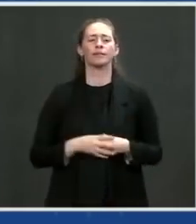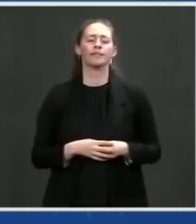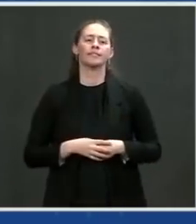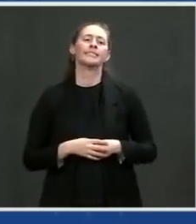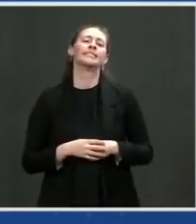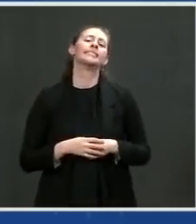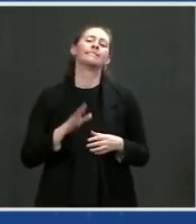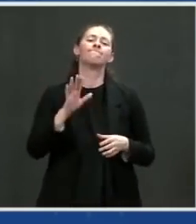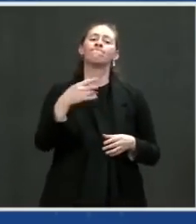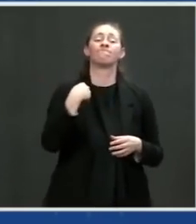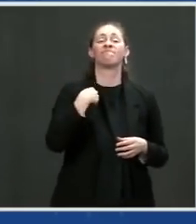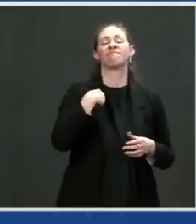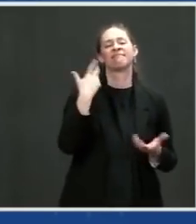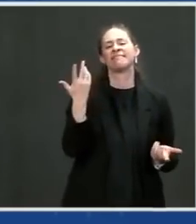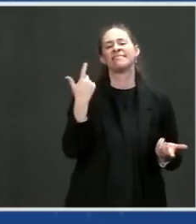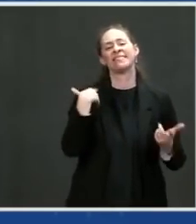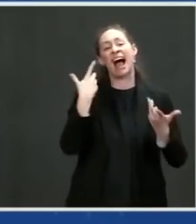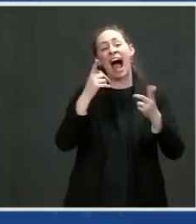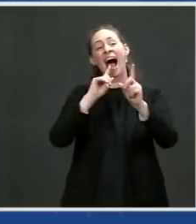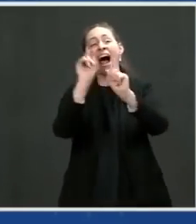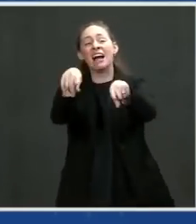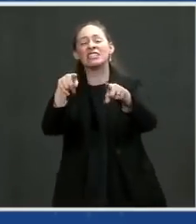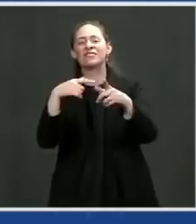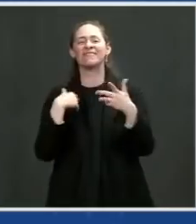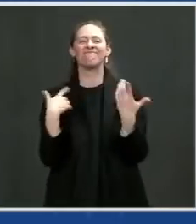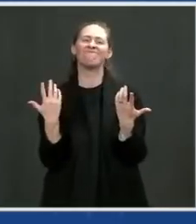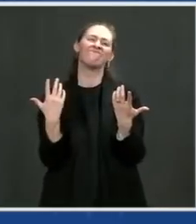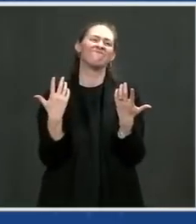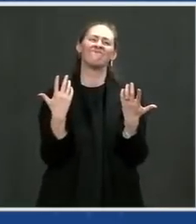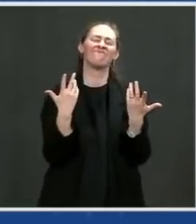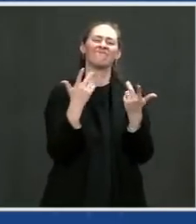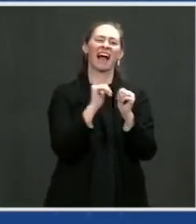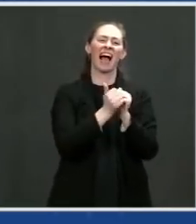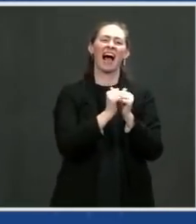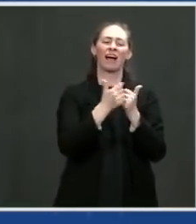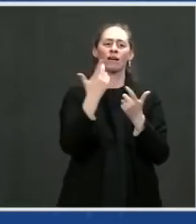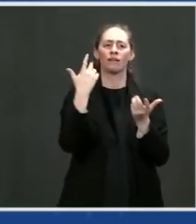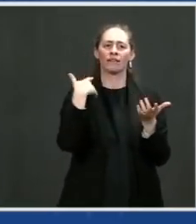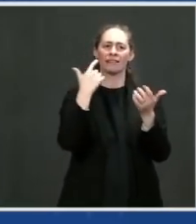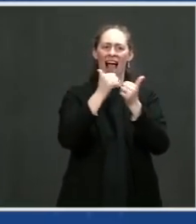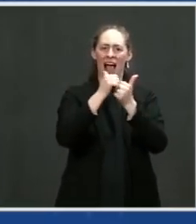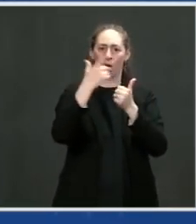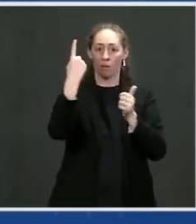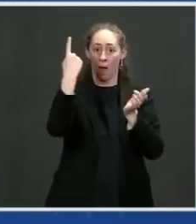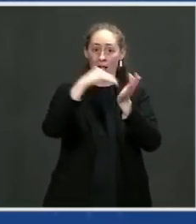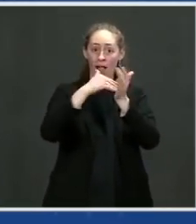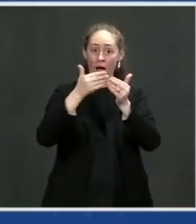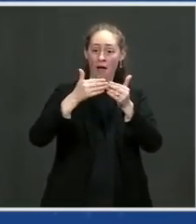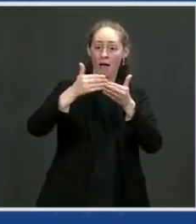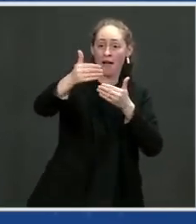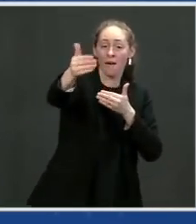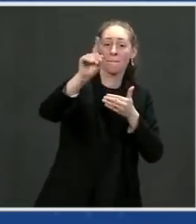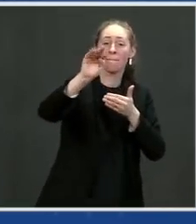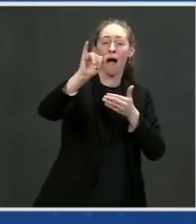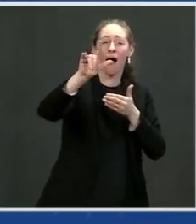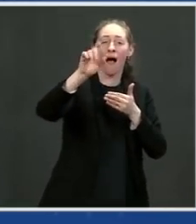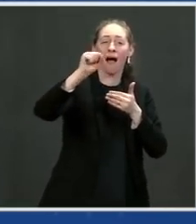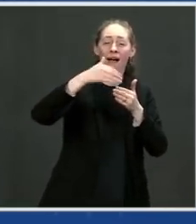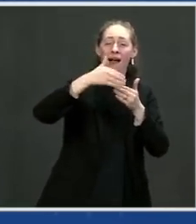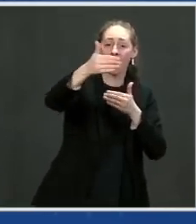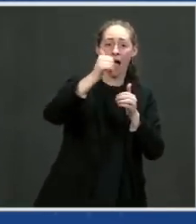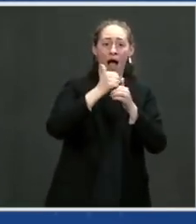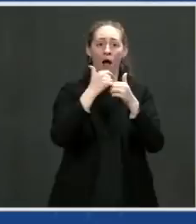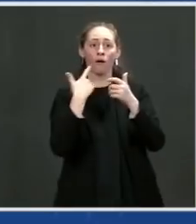old thing, the journey of 1,000 miles starts with the first step. You know as well as I do. You cover it. You